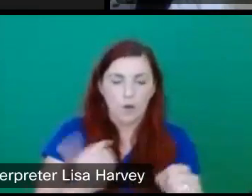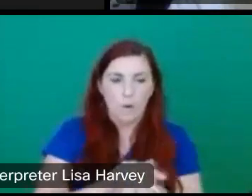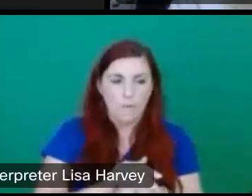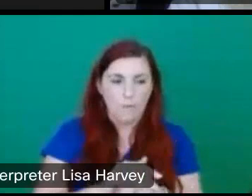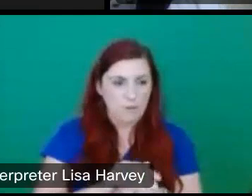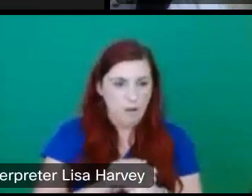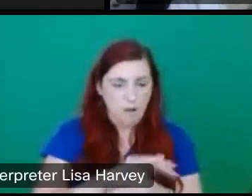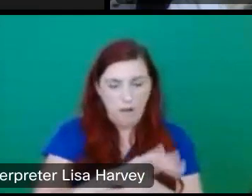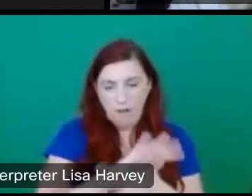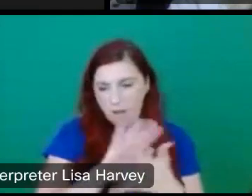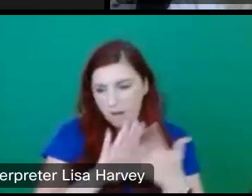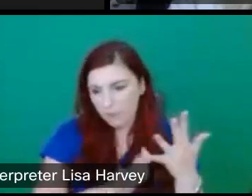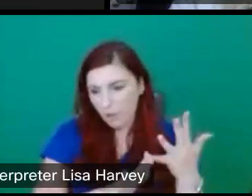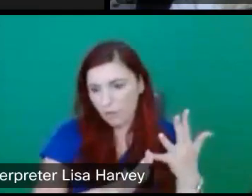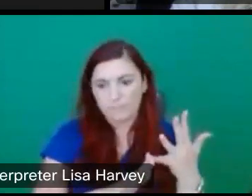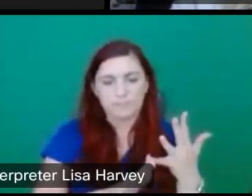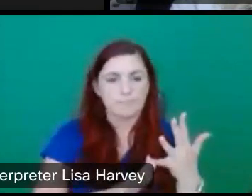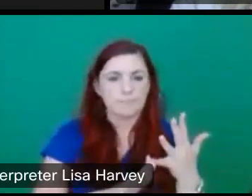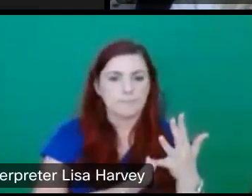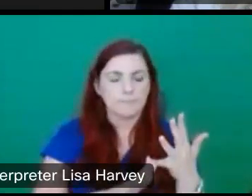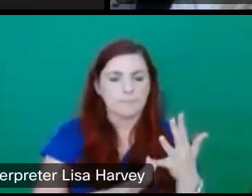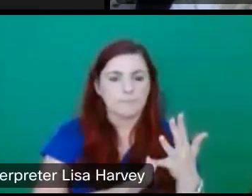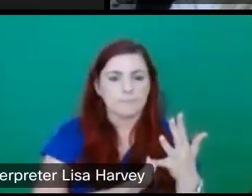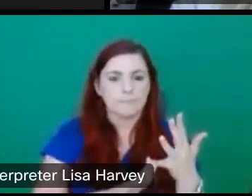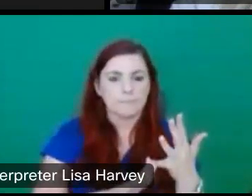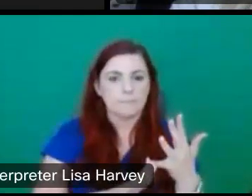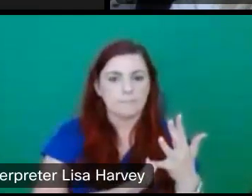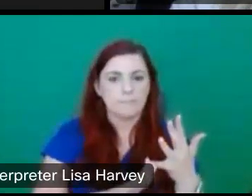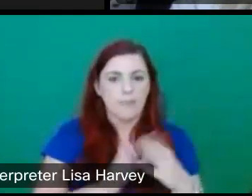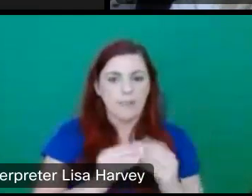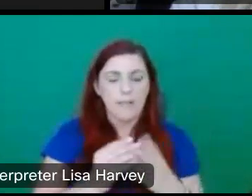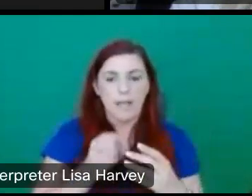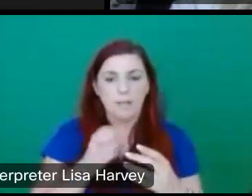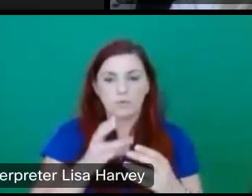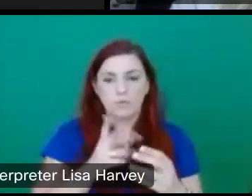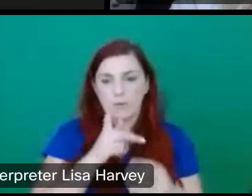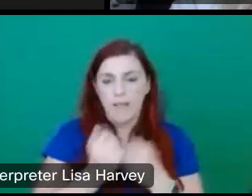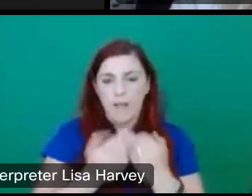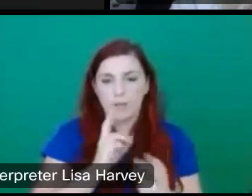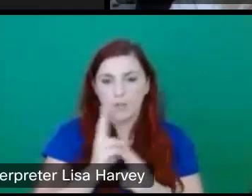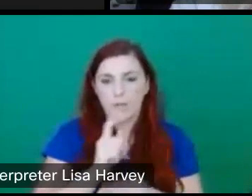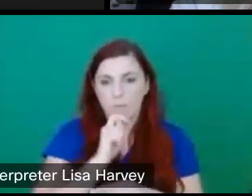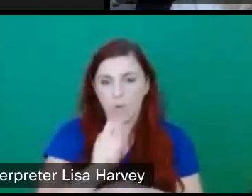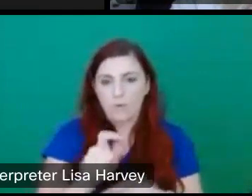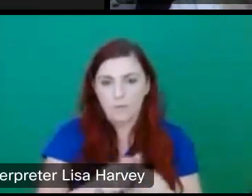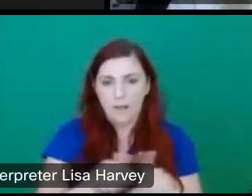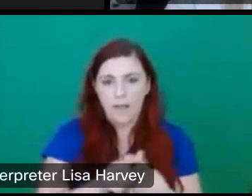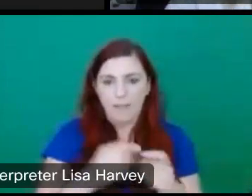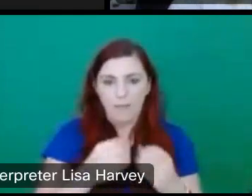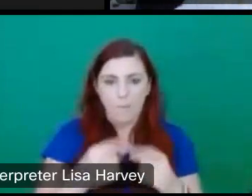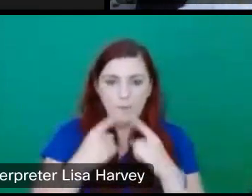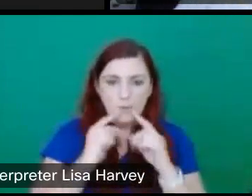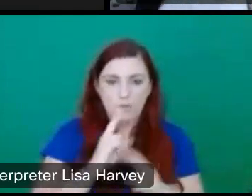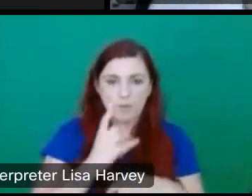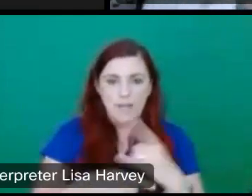other types of events anyway, and sets out how those should be reported and the open disclosure that should take place for